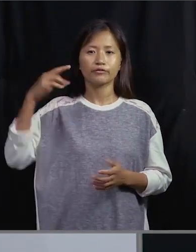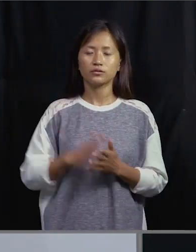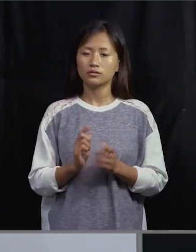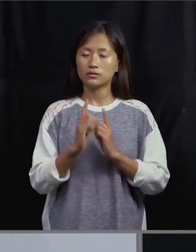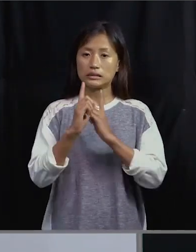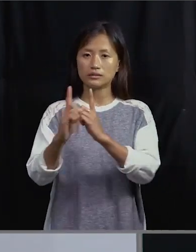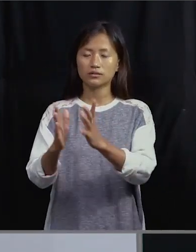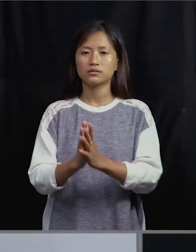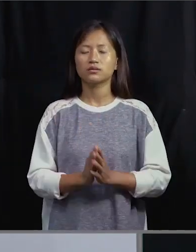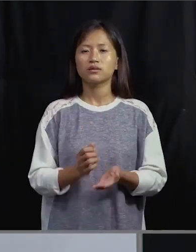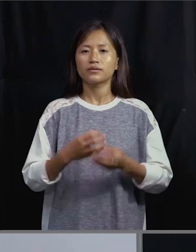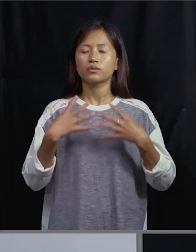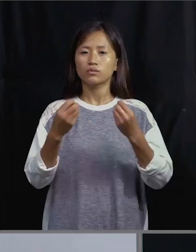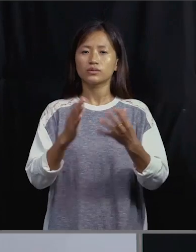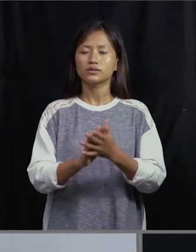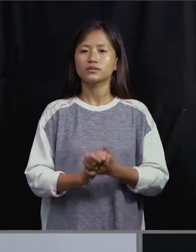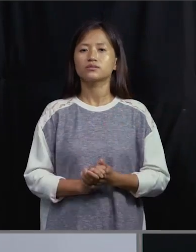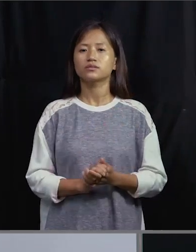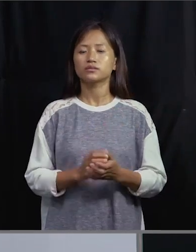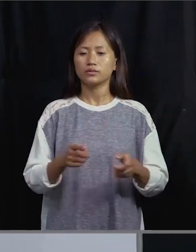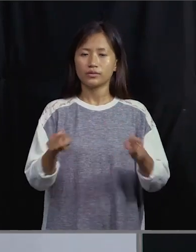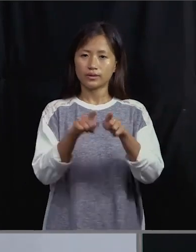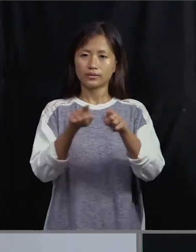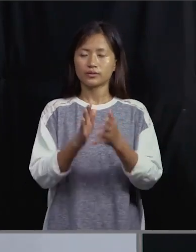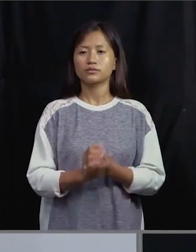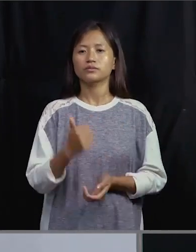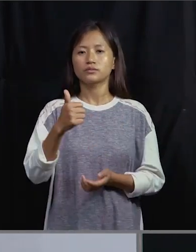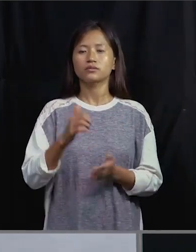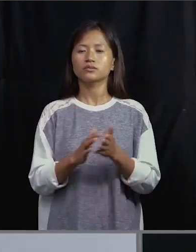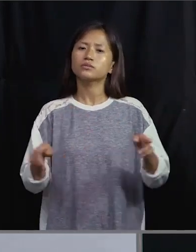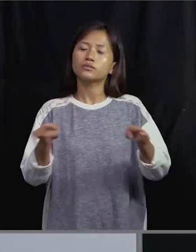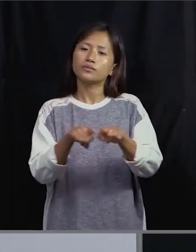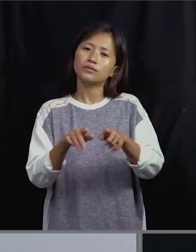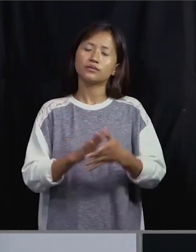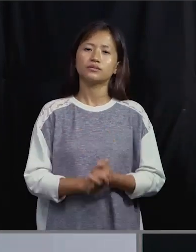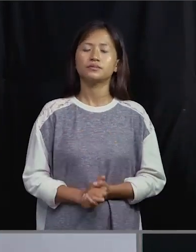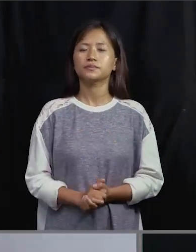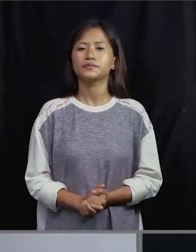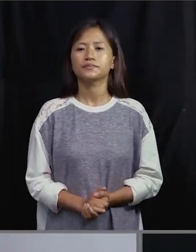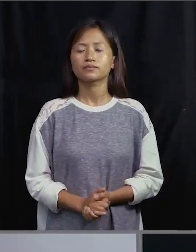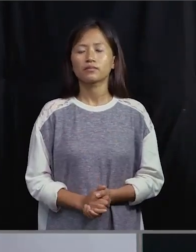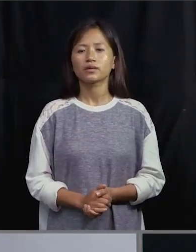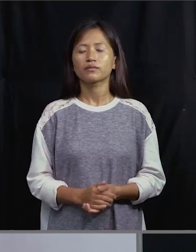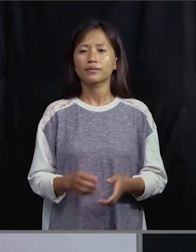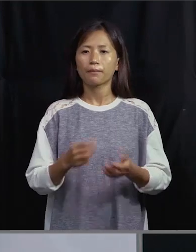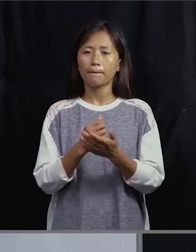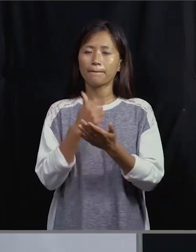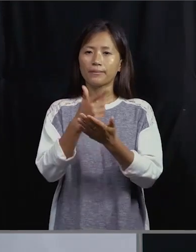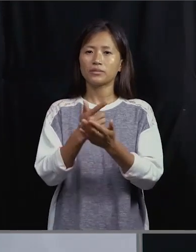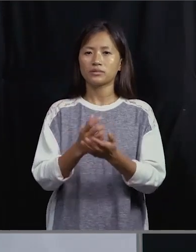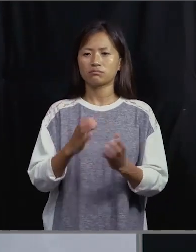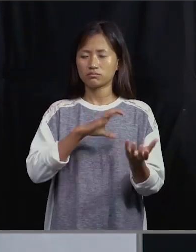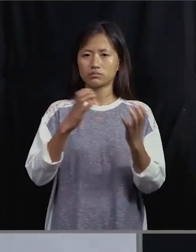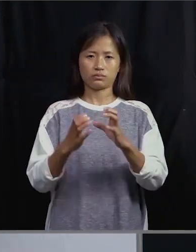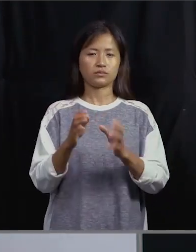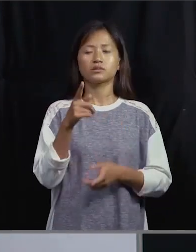to change in the demand for the related goods as well. The price of the related good will remain unchanged,